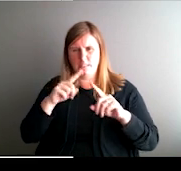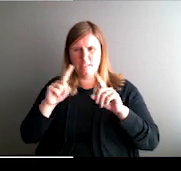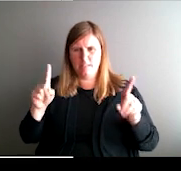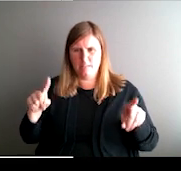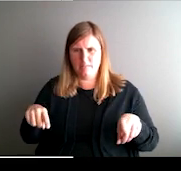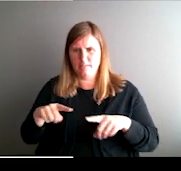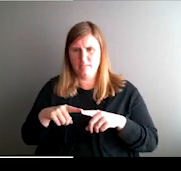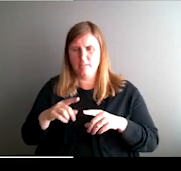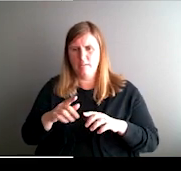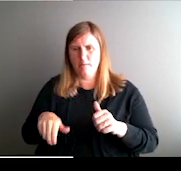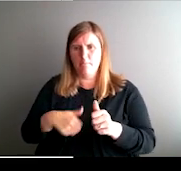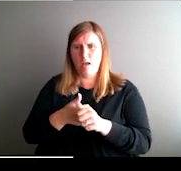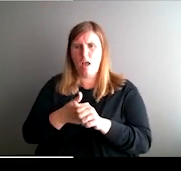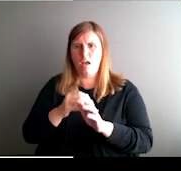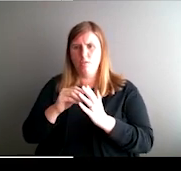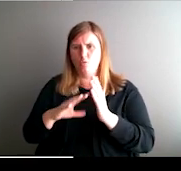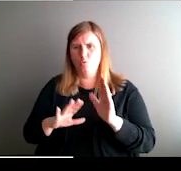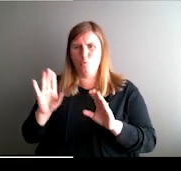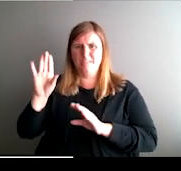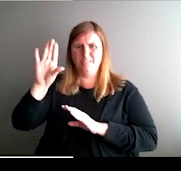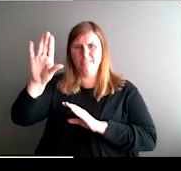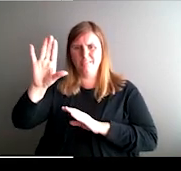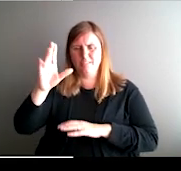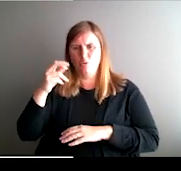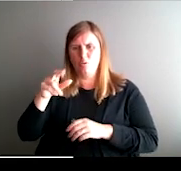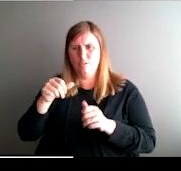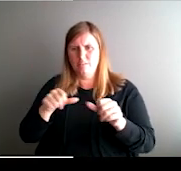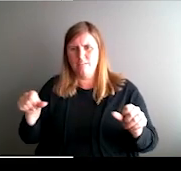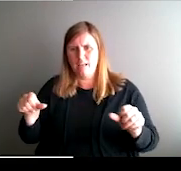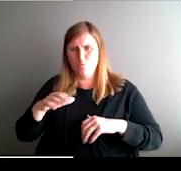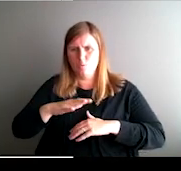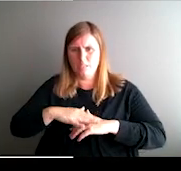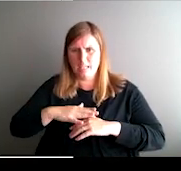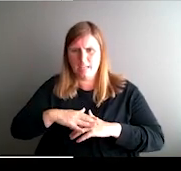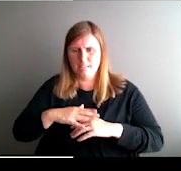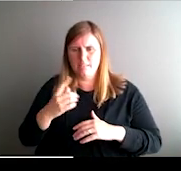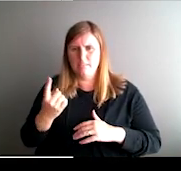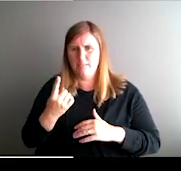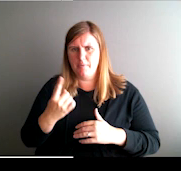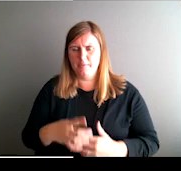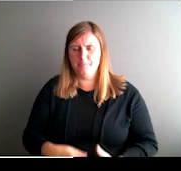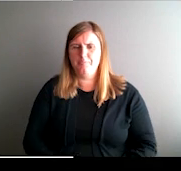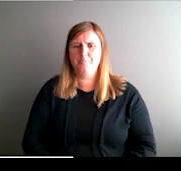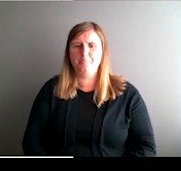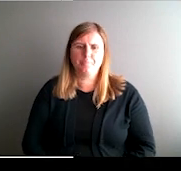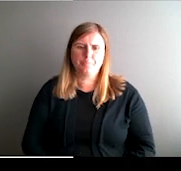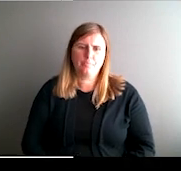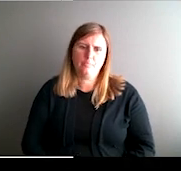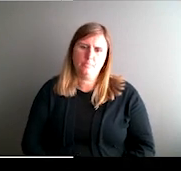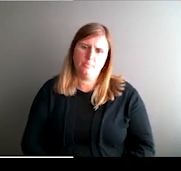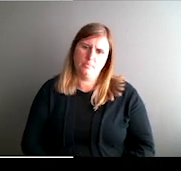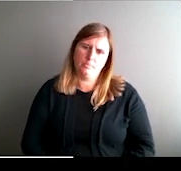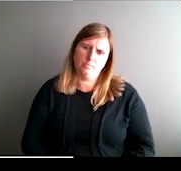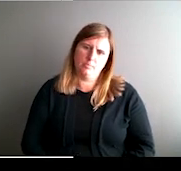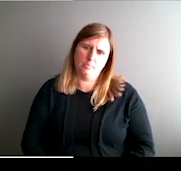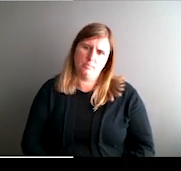post it up behind the student perhaps, or maybe it's taped to the desk or something along those lines. And you